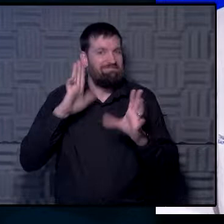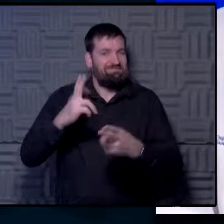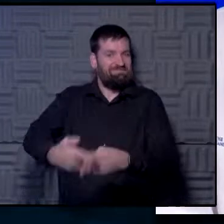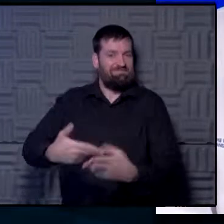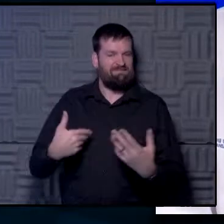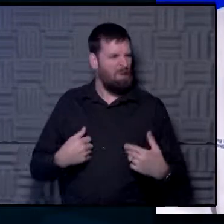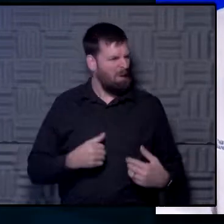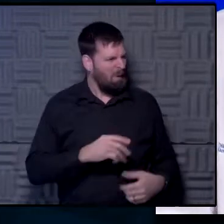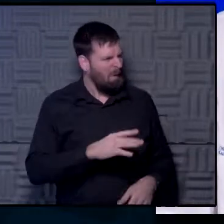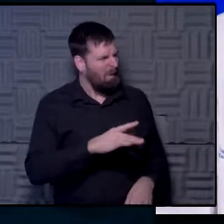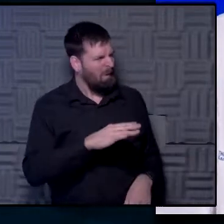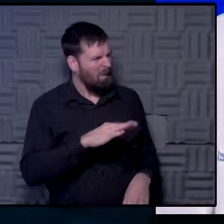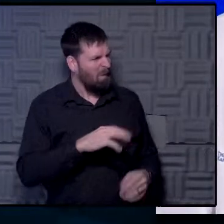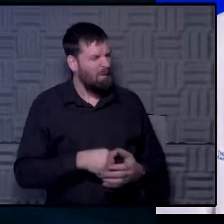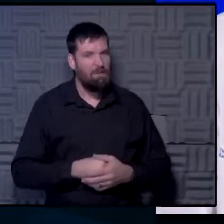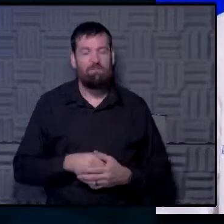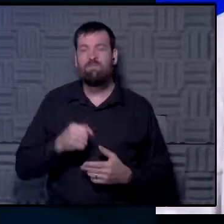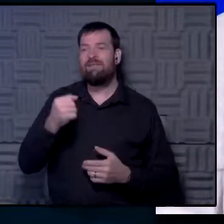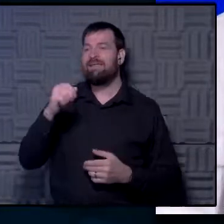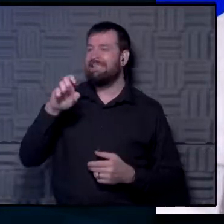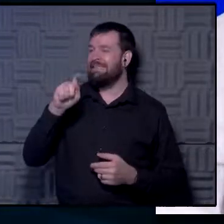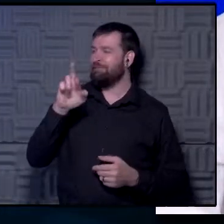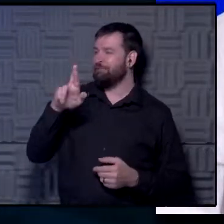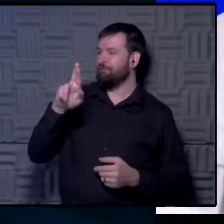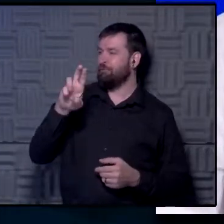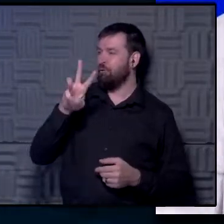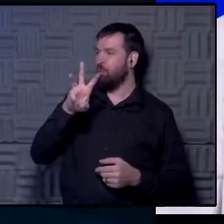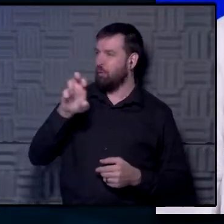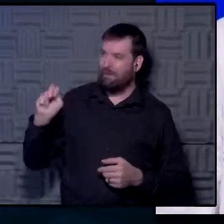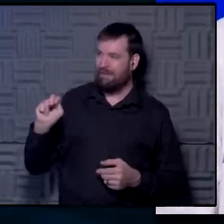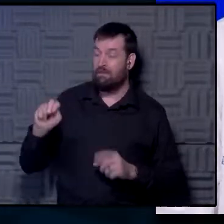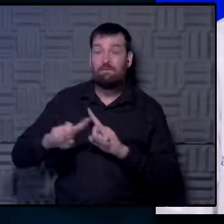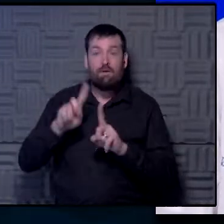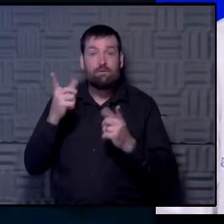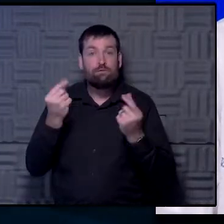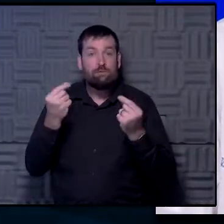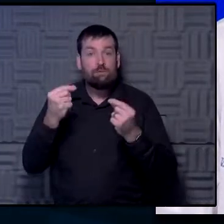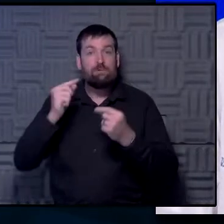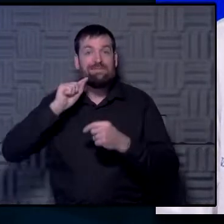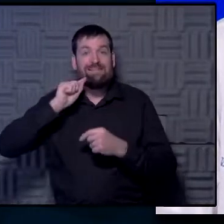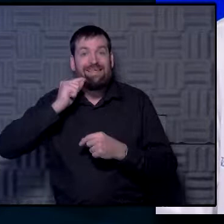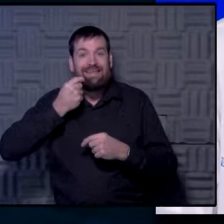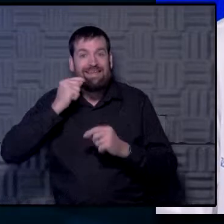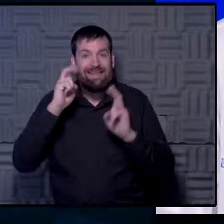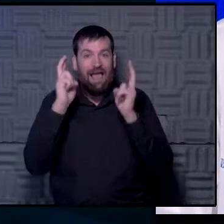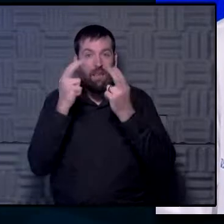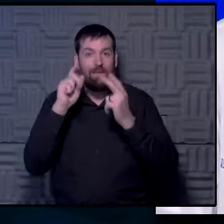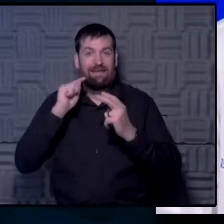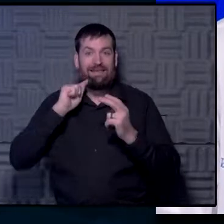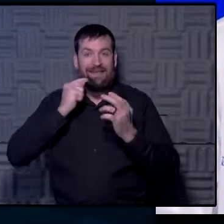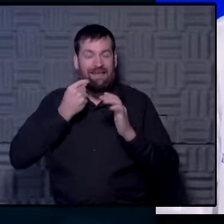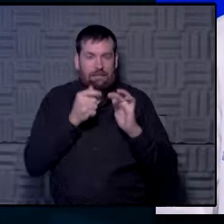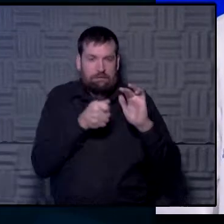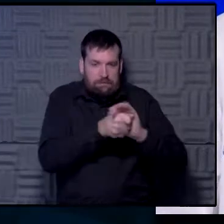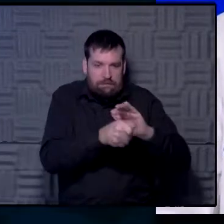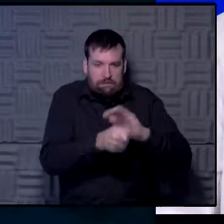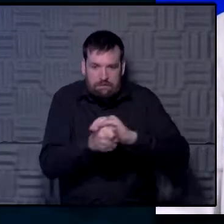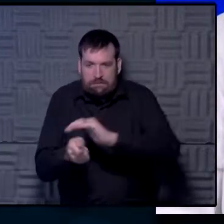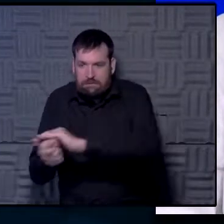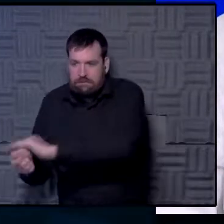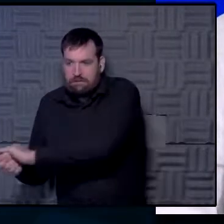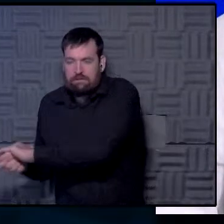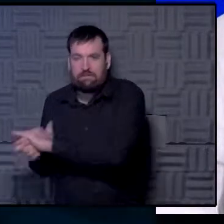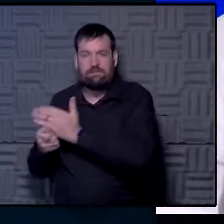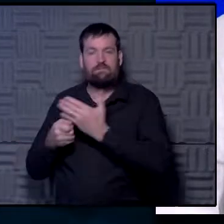maybe Easterween, I don't know. Easterween. Easter. But they're hiding the holiday candy, the Halloween candy around the house, and they treat it kind